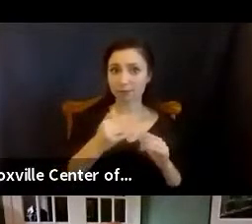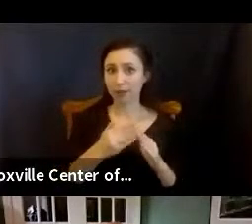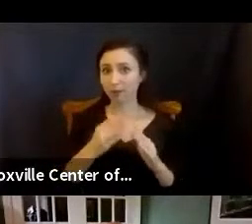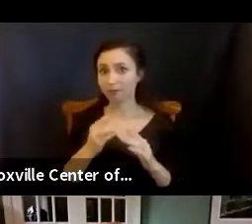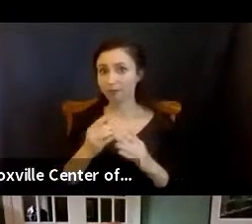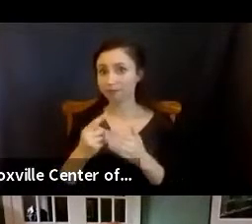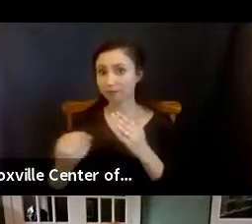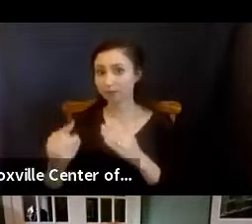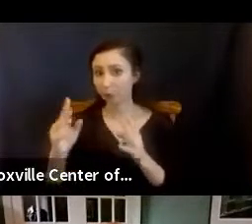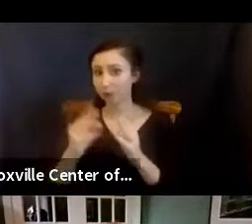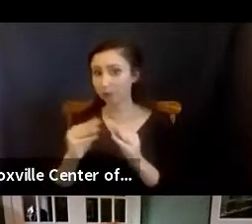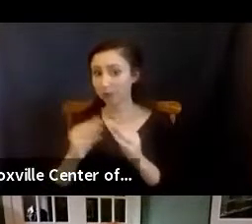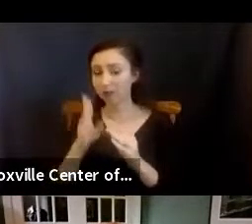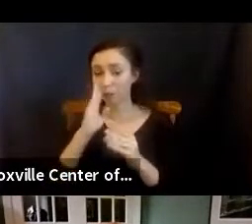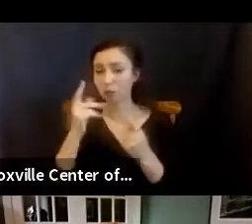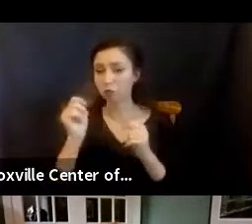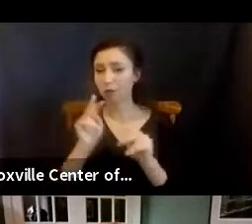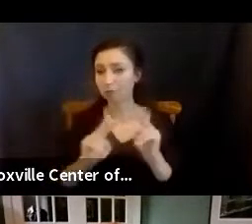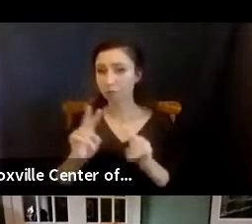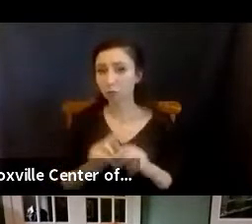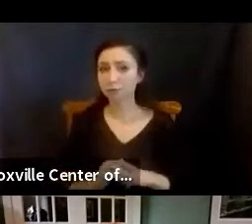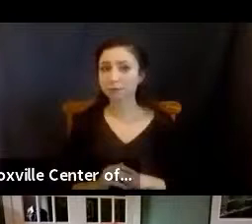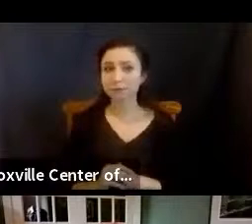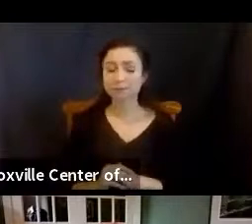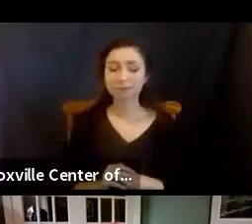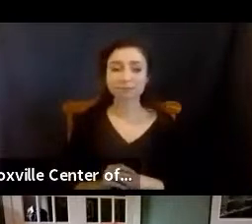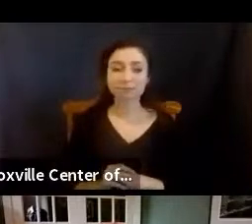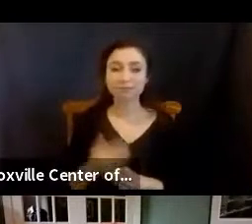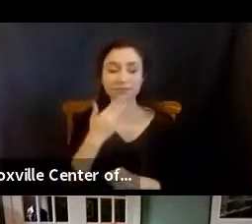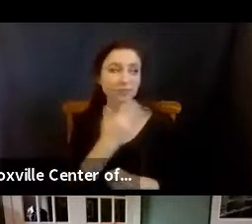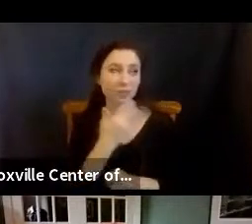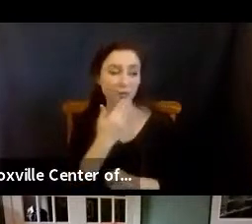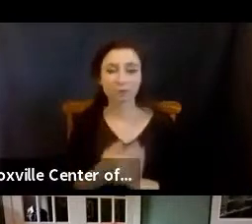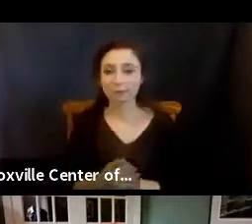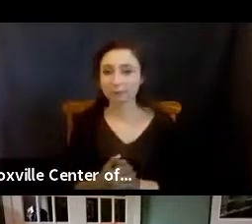meeting. Thank you.